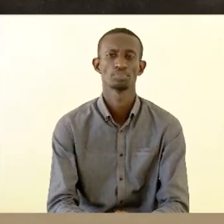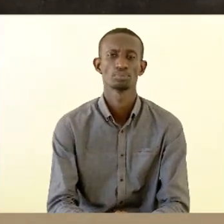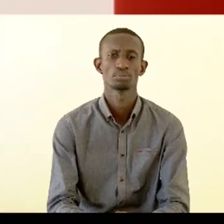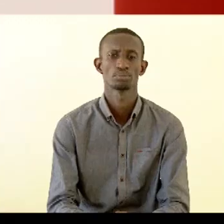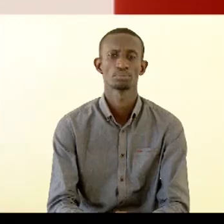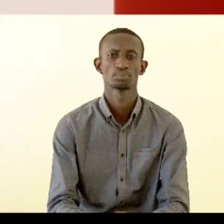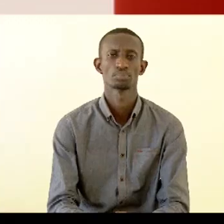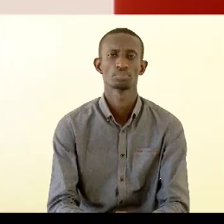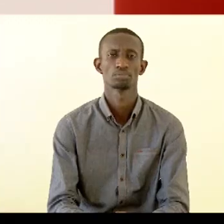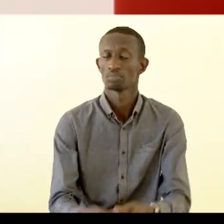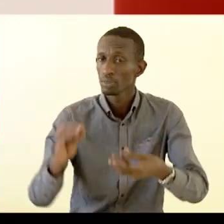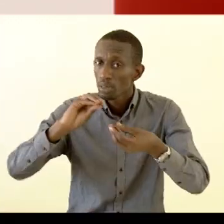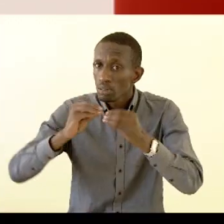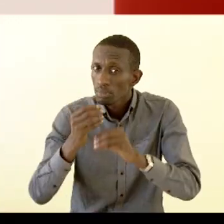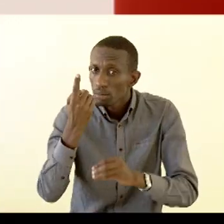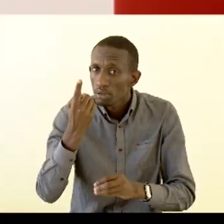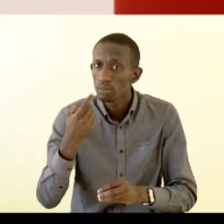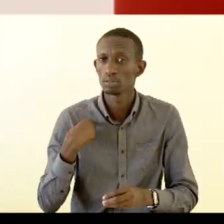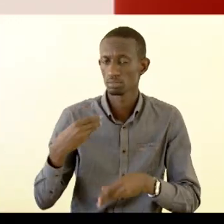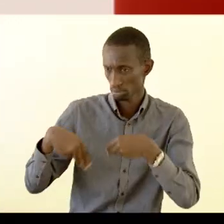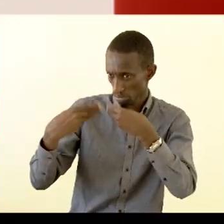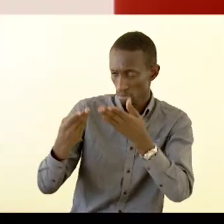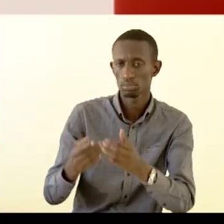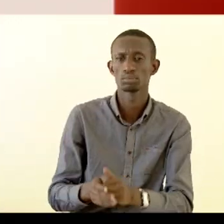Number one, let me give you the protons.